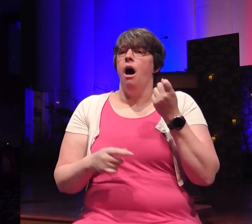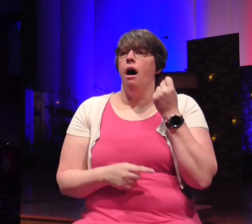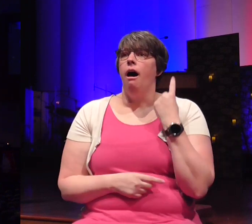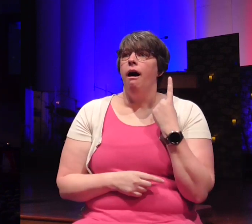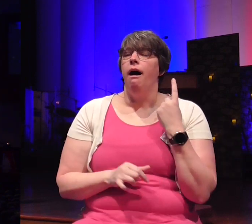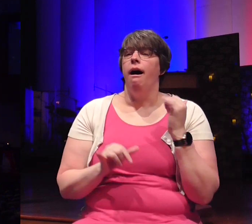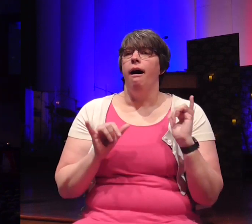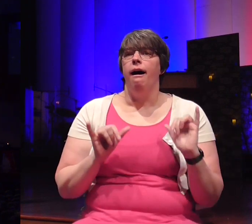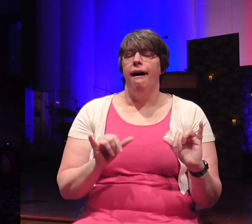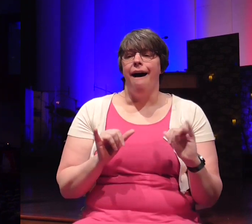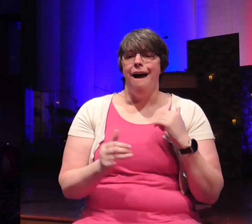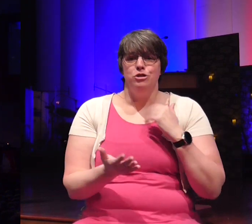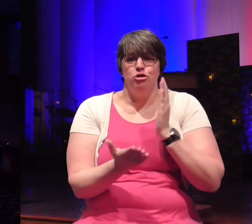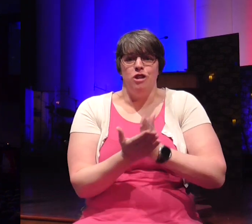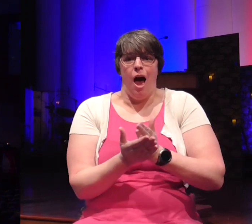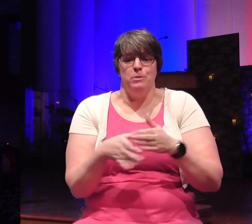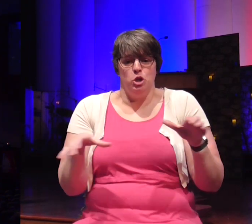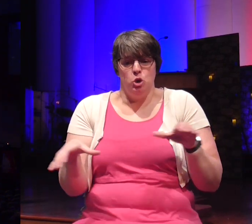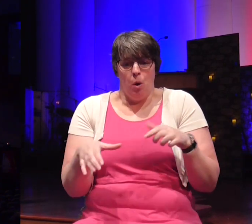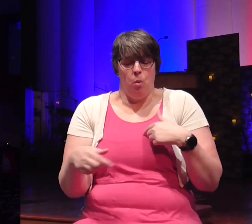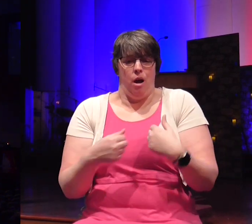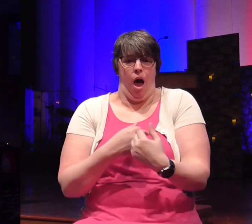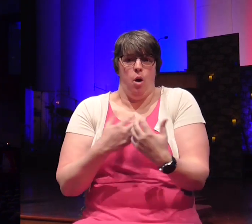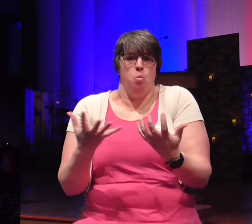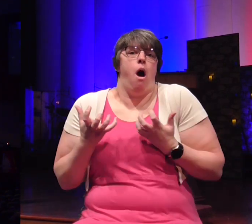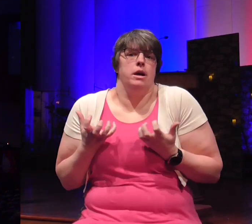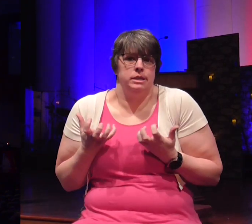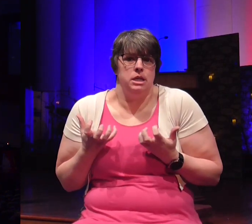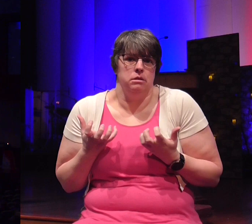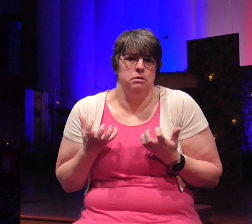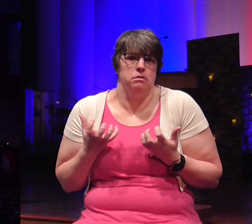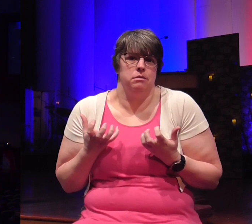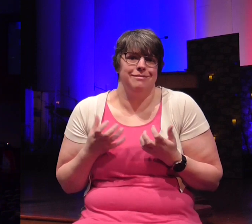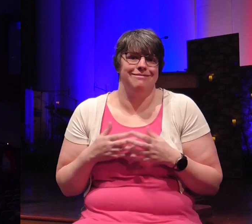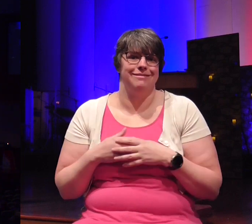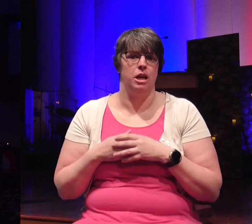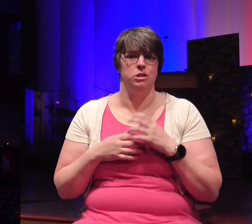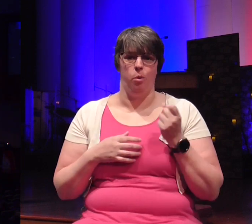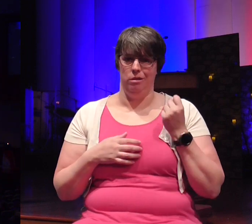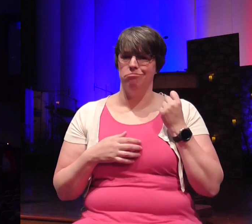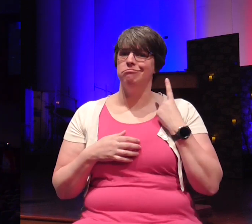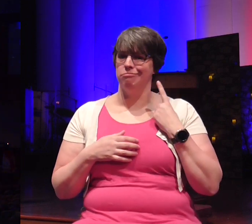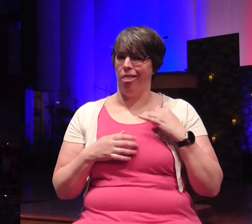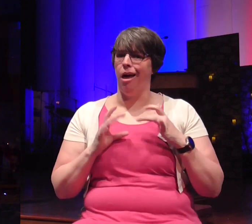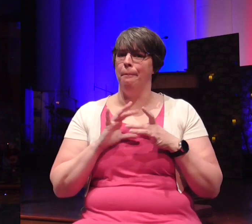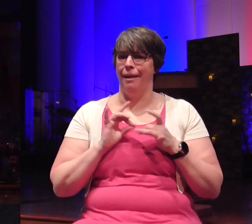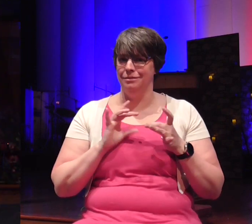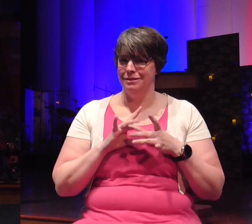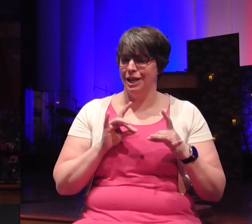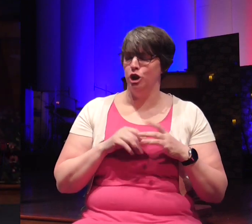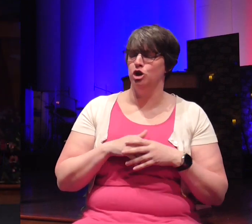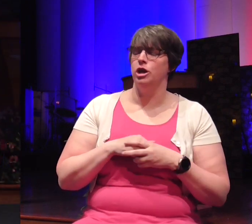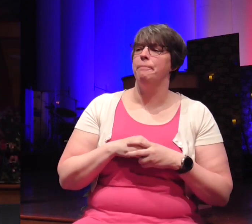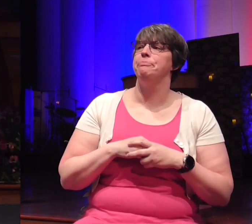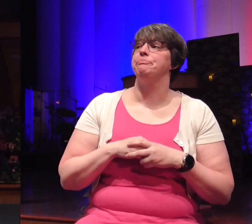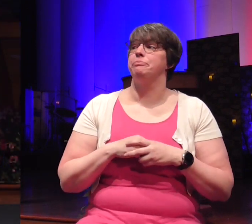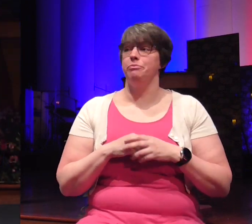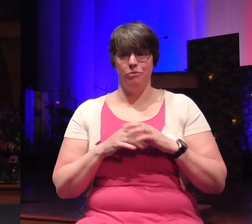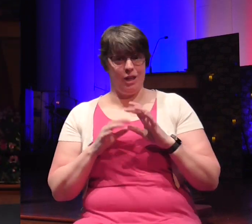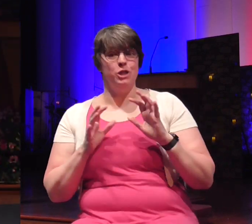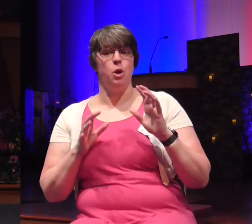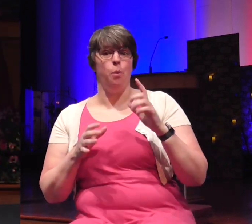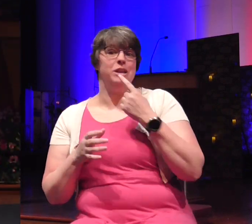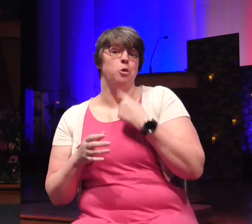do. He got the message. And he told me later on that he actually went to that house, still in their